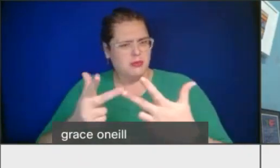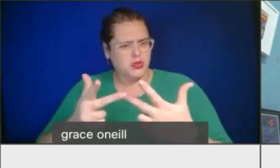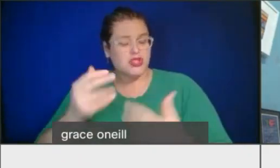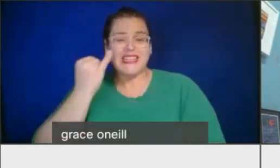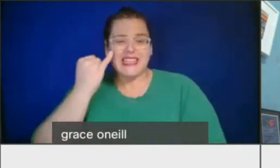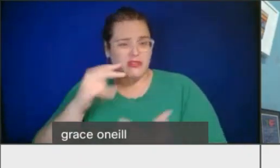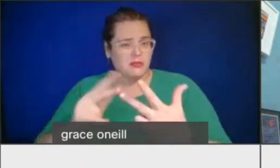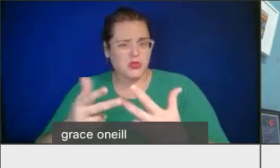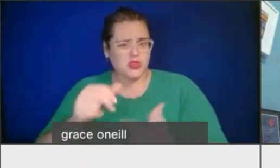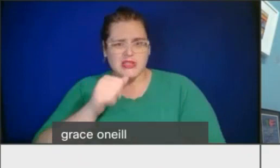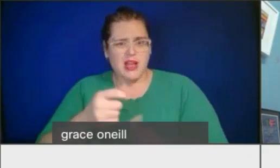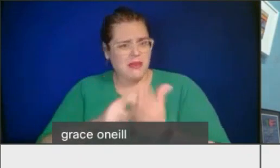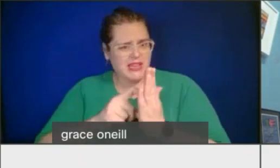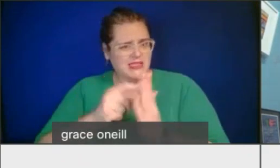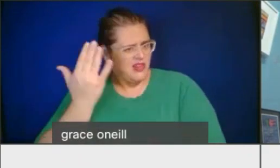mandated?